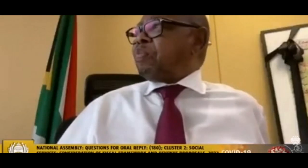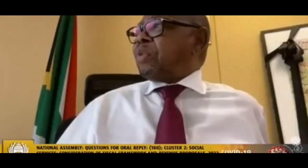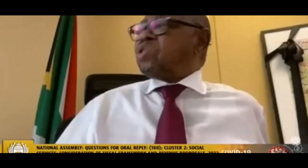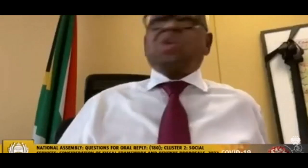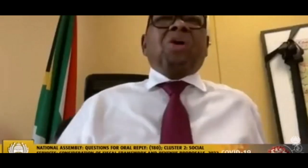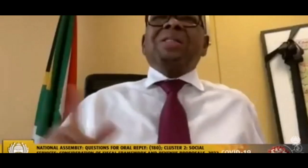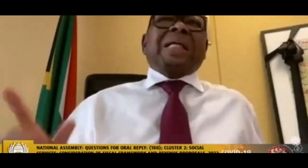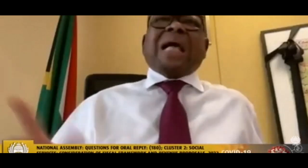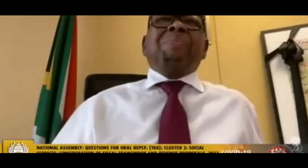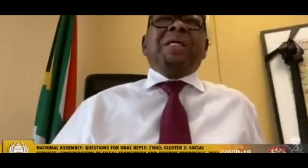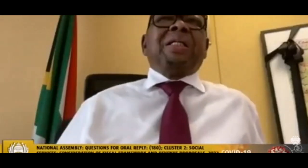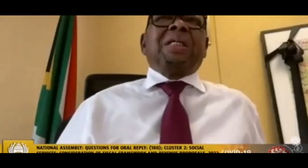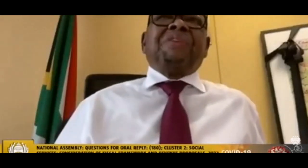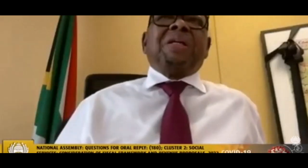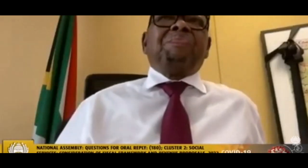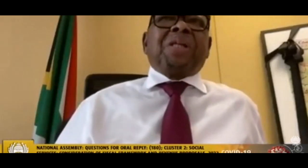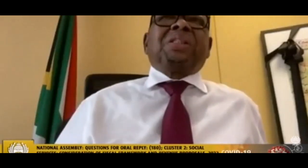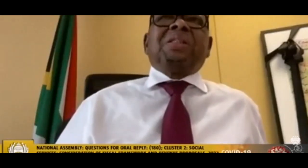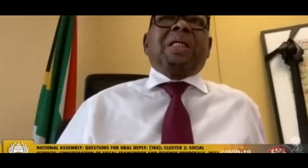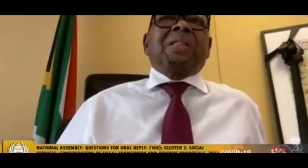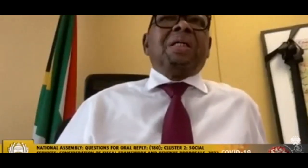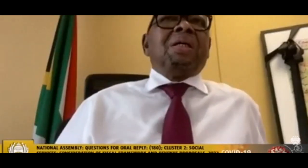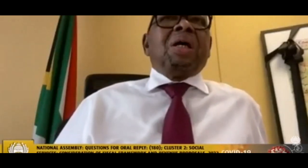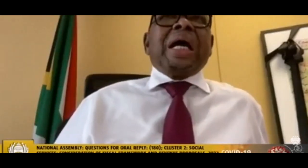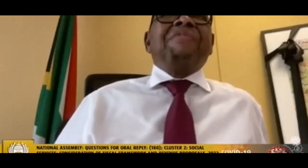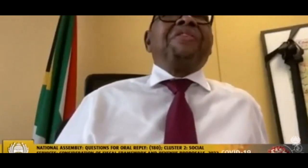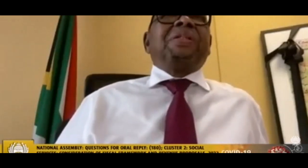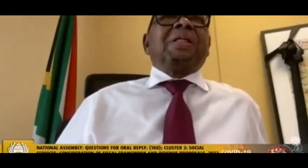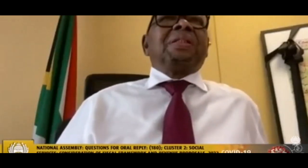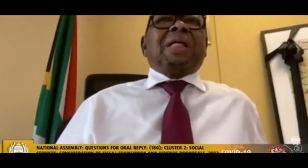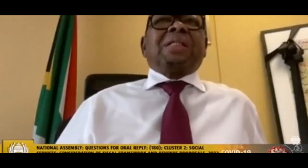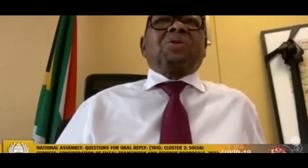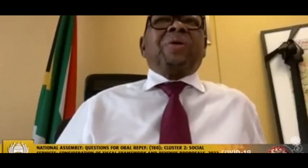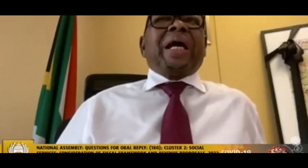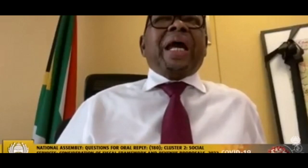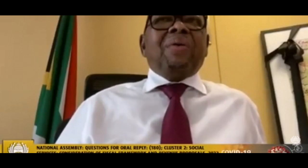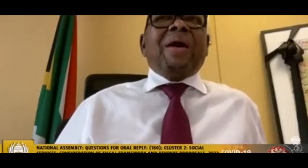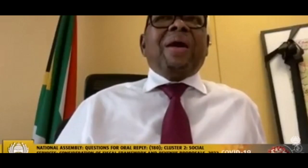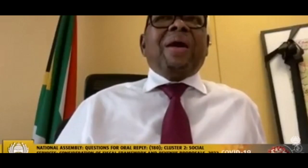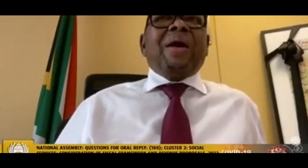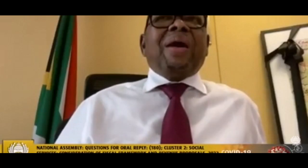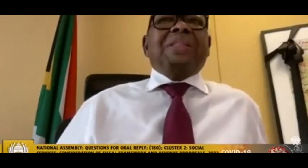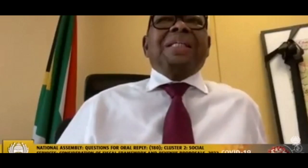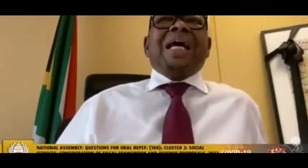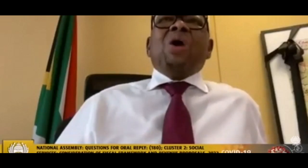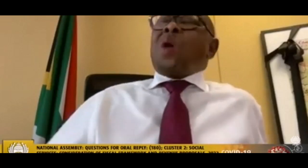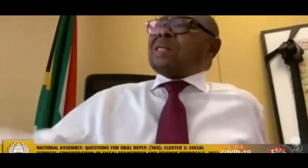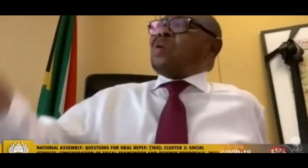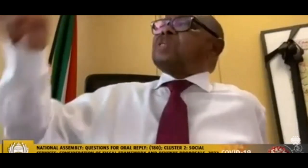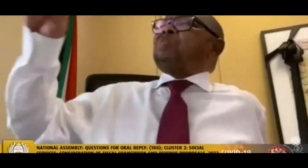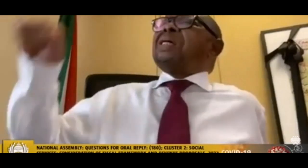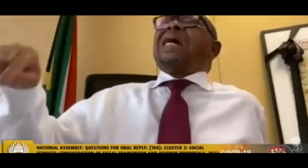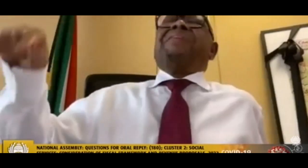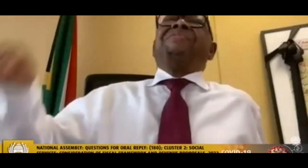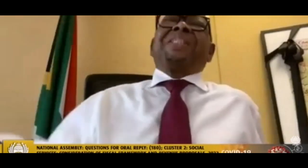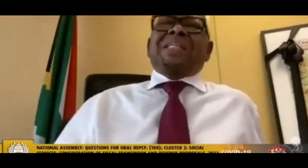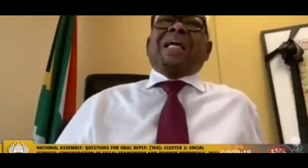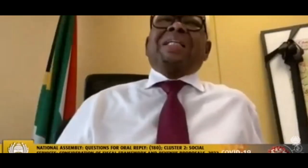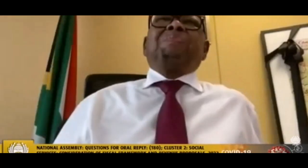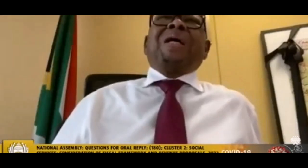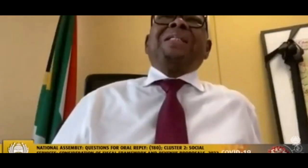year. So don't come here and give an impression that everything is just going haywire at NSFAS. What was